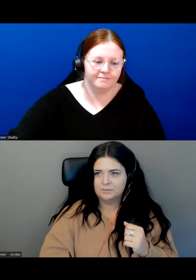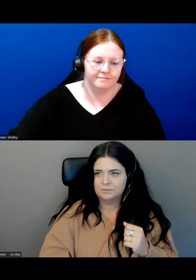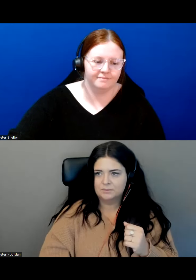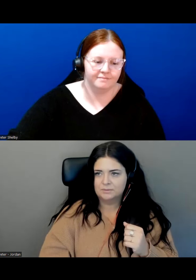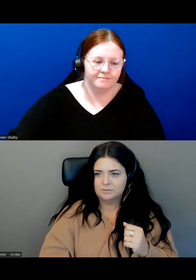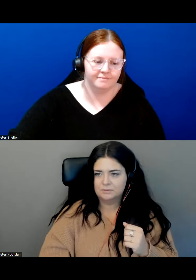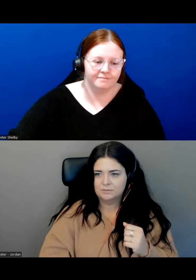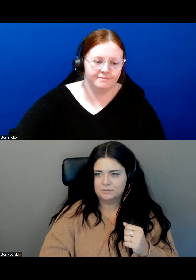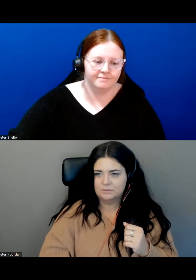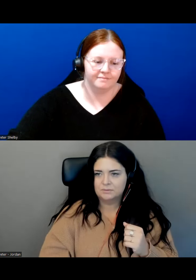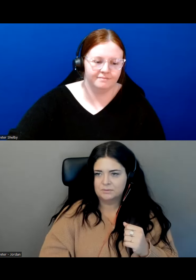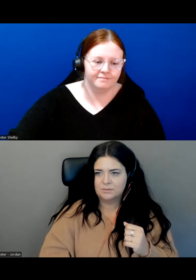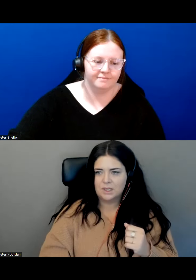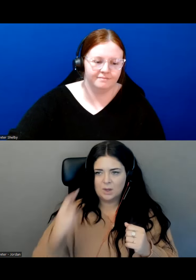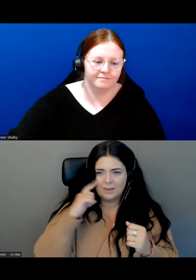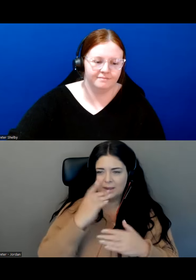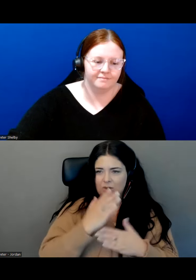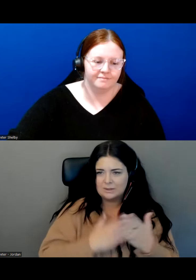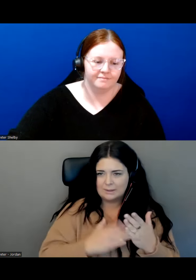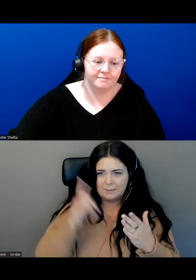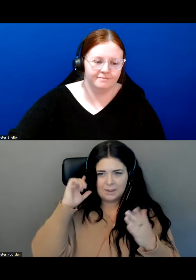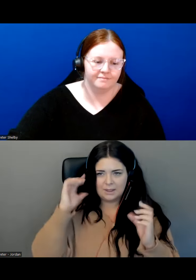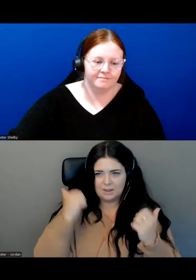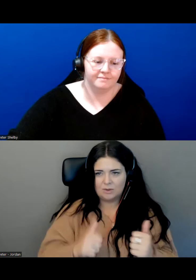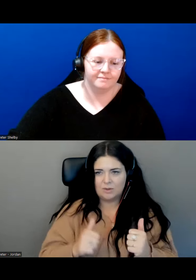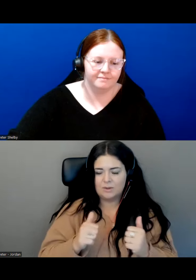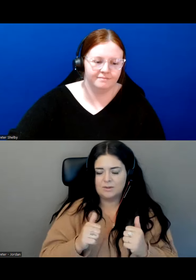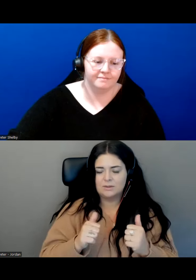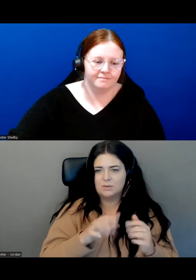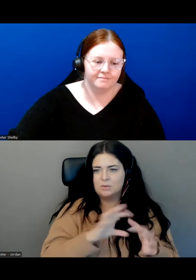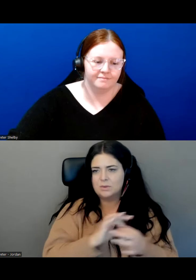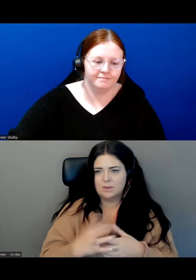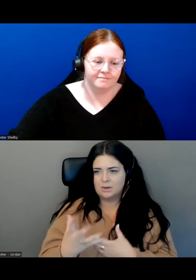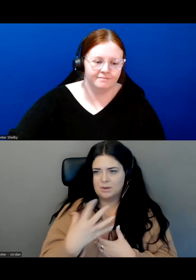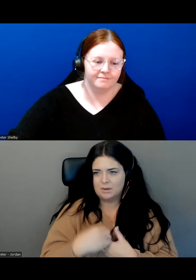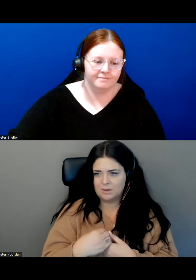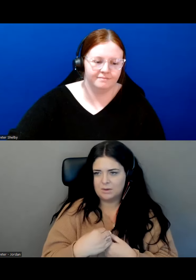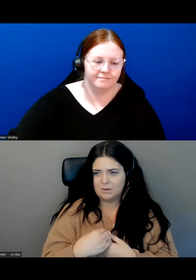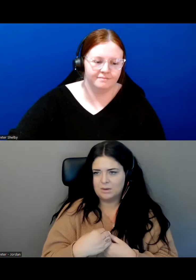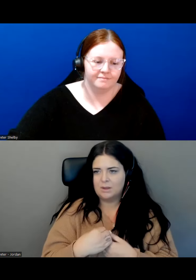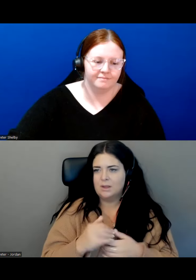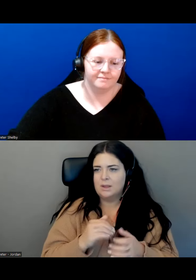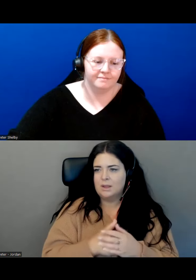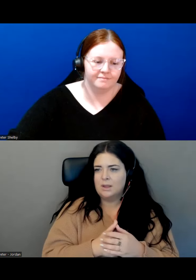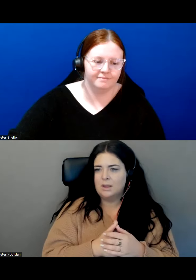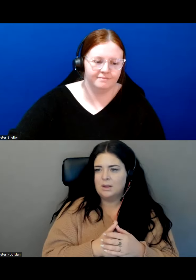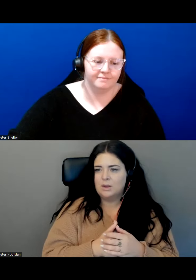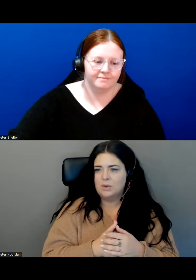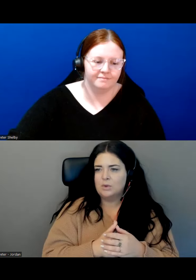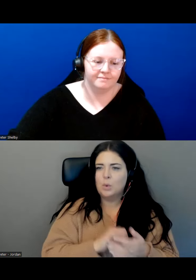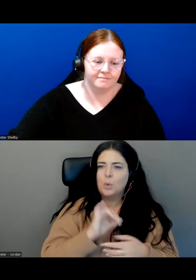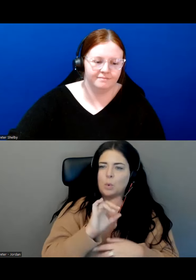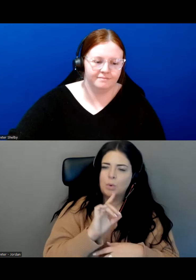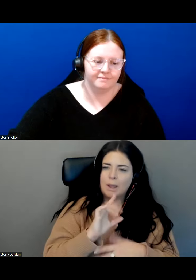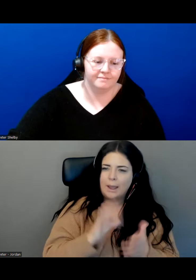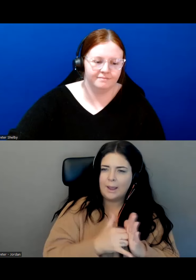to autism. Where do you draw the line between a hearing loss due to environmental effect or due to genetic